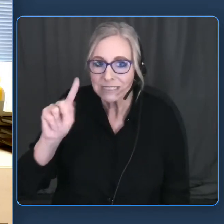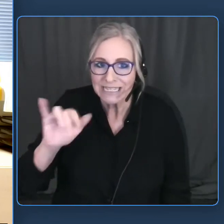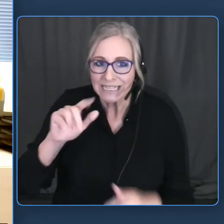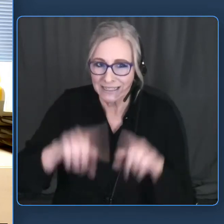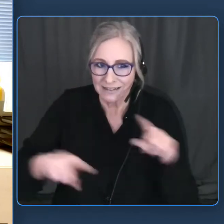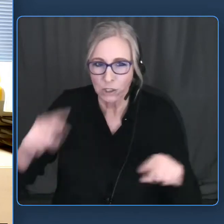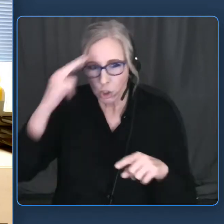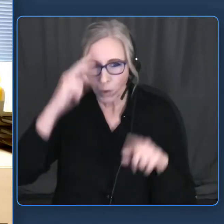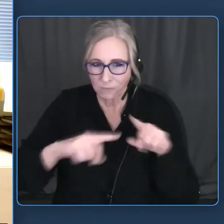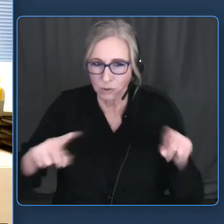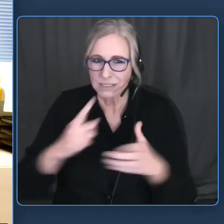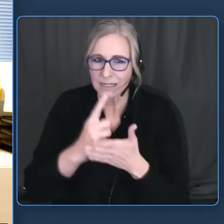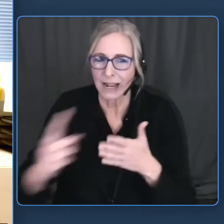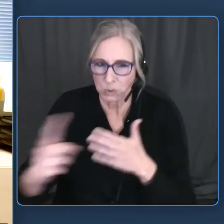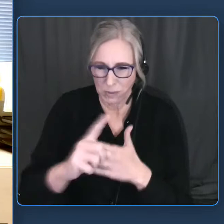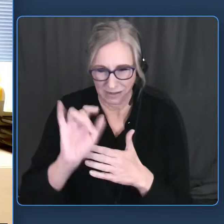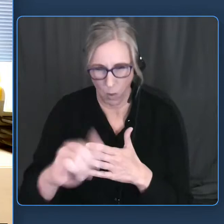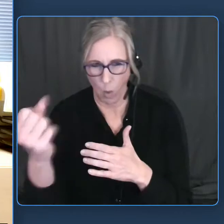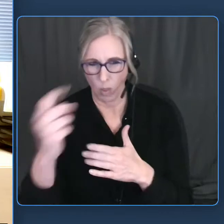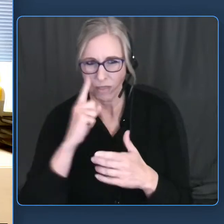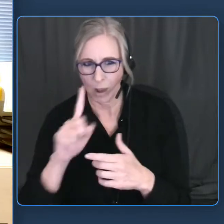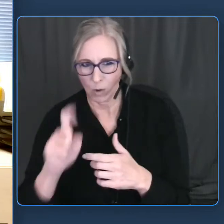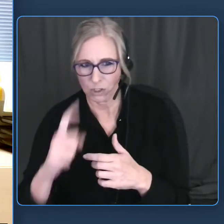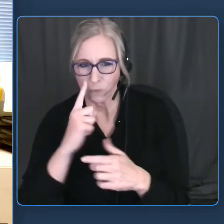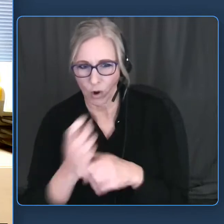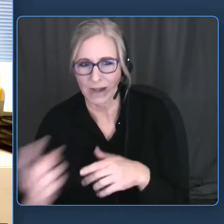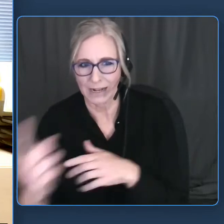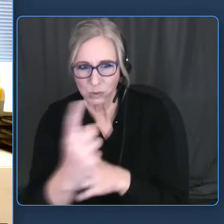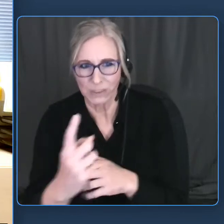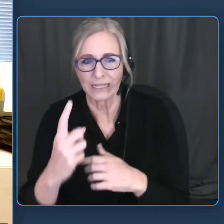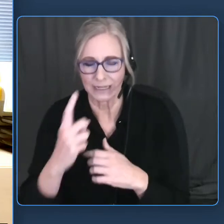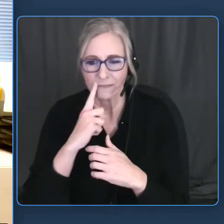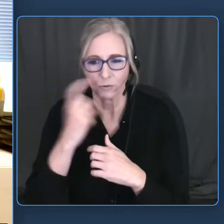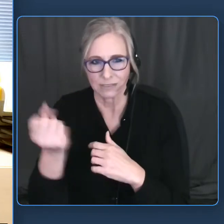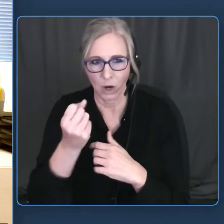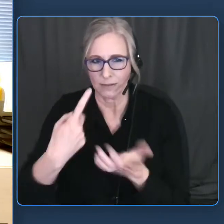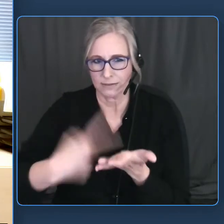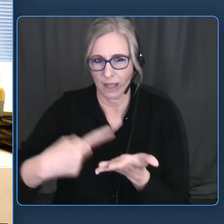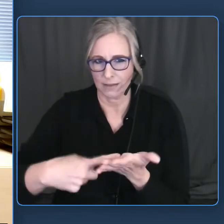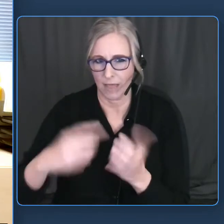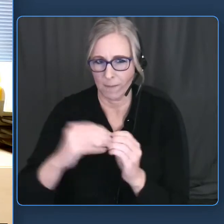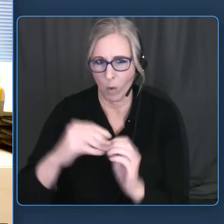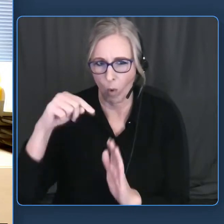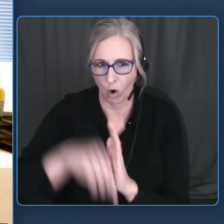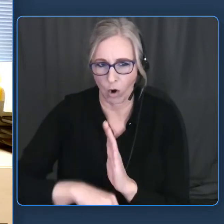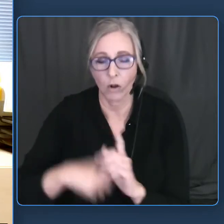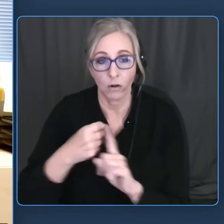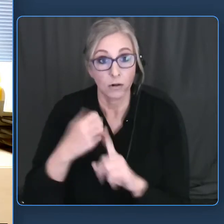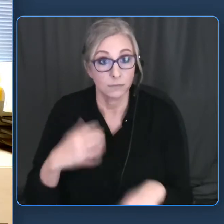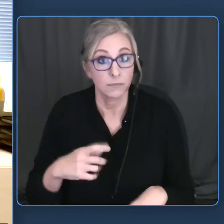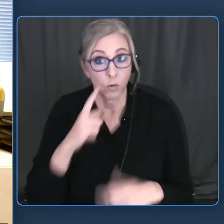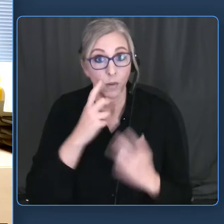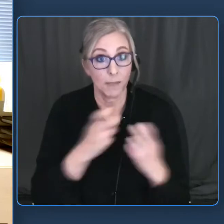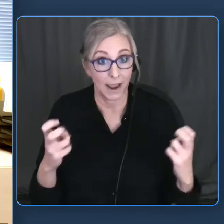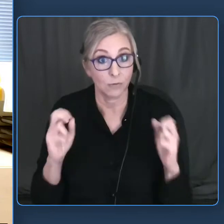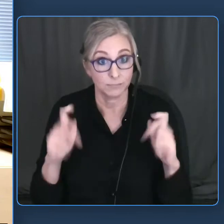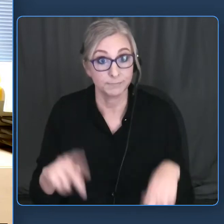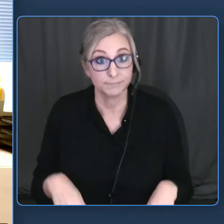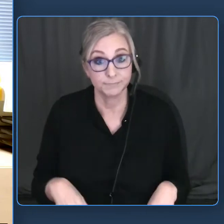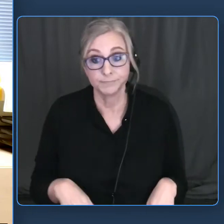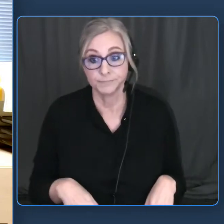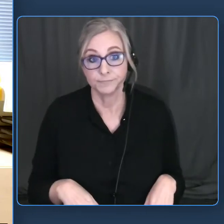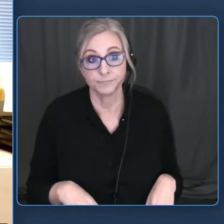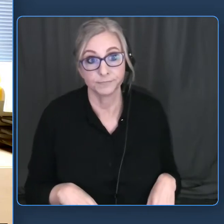This might be a really great question to bring up with next Saturday's panel list.